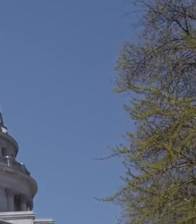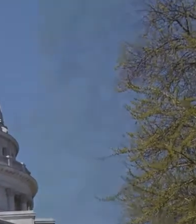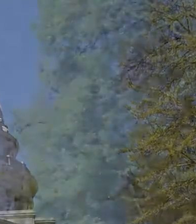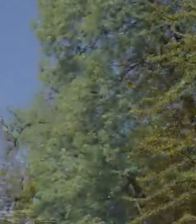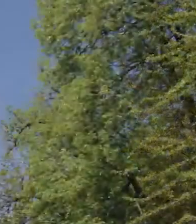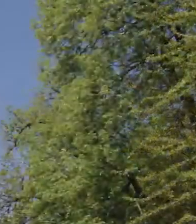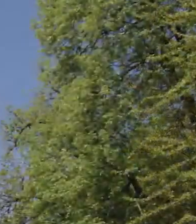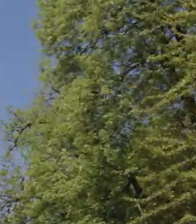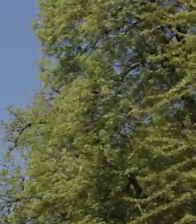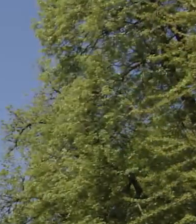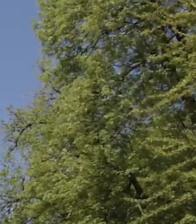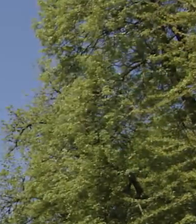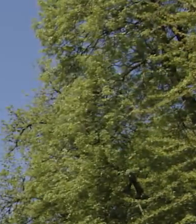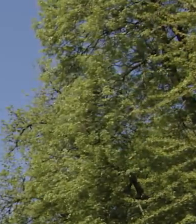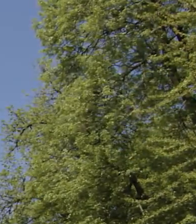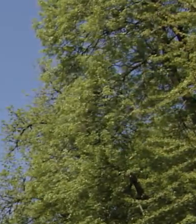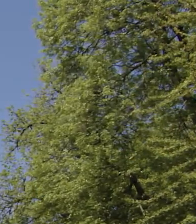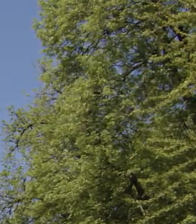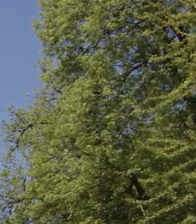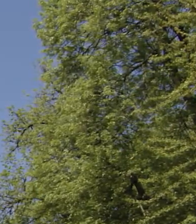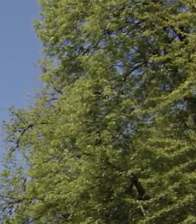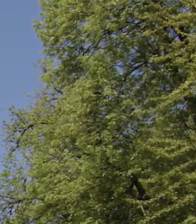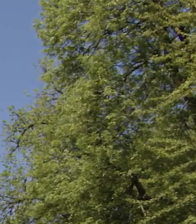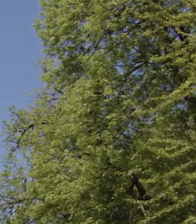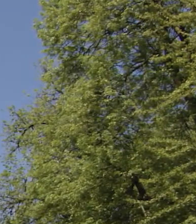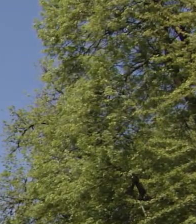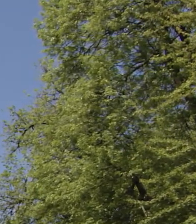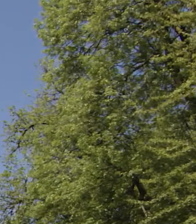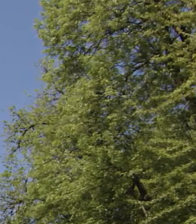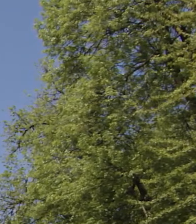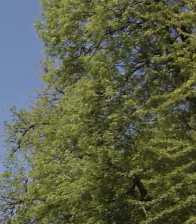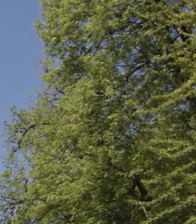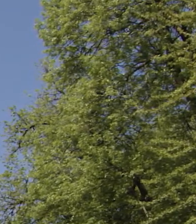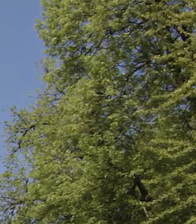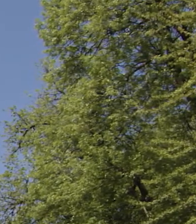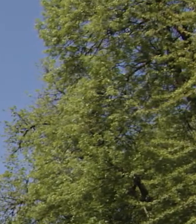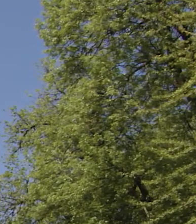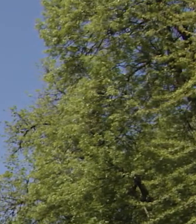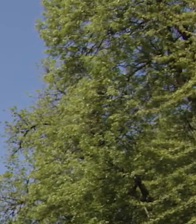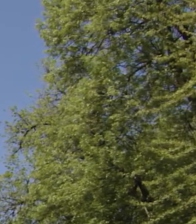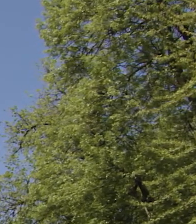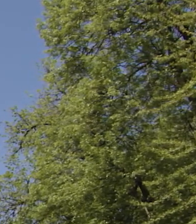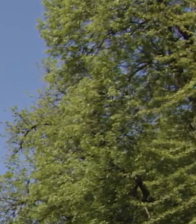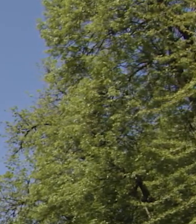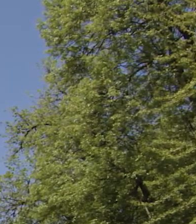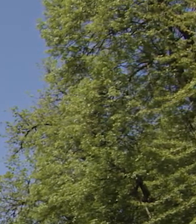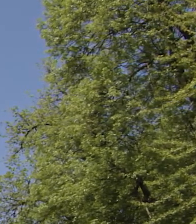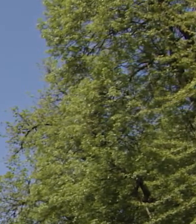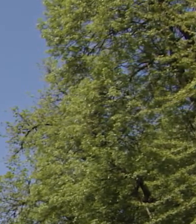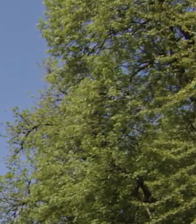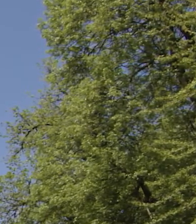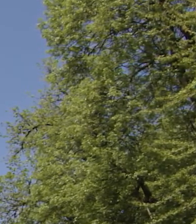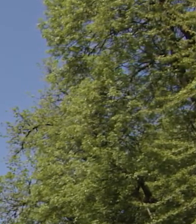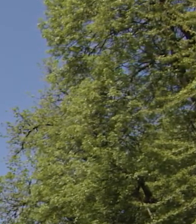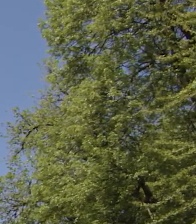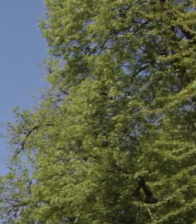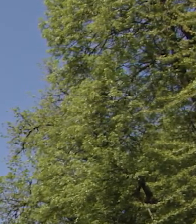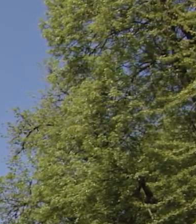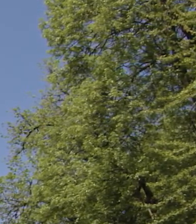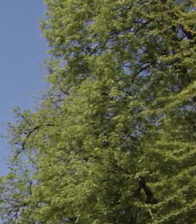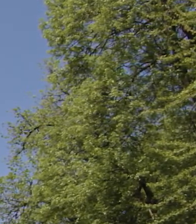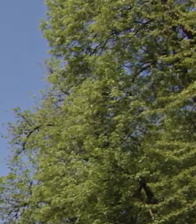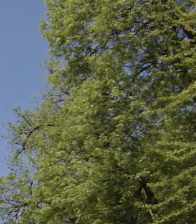Good afternoon, and thank you for joining us. This briefing is being aired live on YouTube. A reminder to maintain audio quality, to please keep your phones on mute until it's